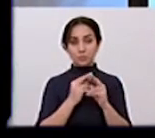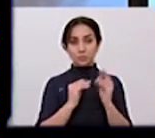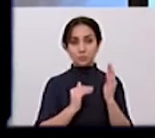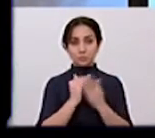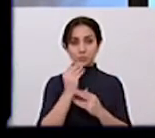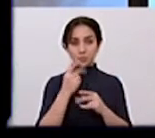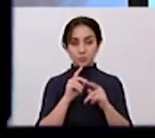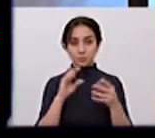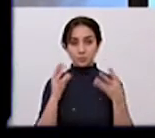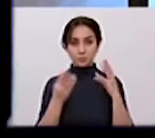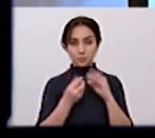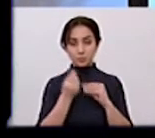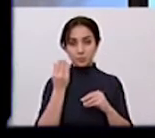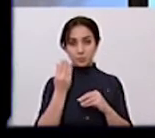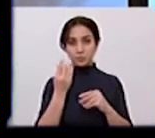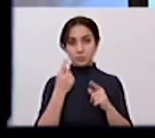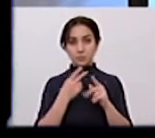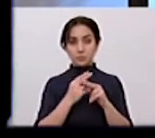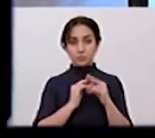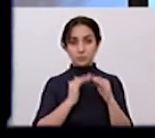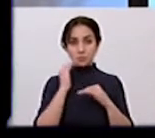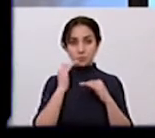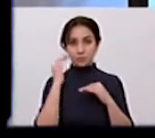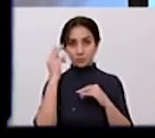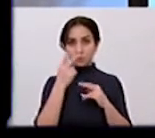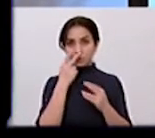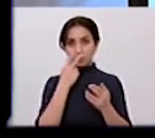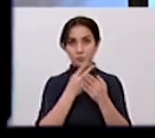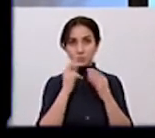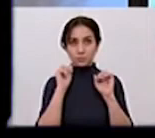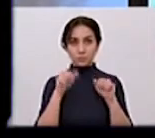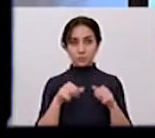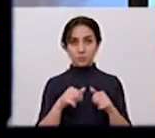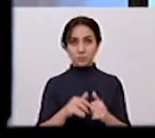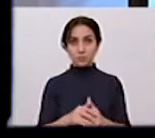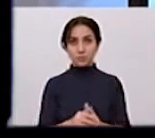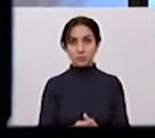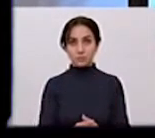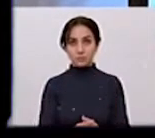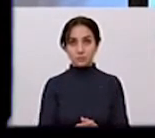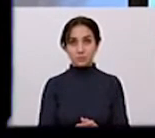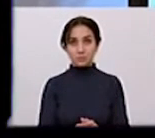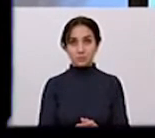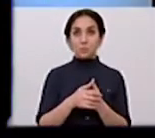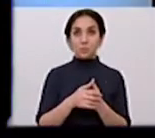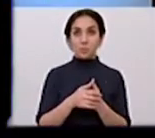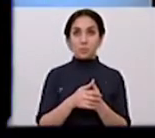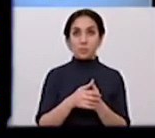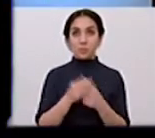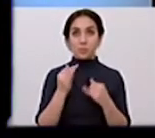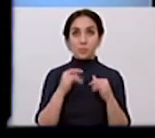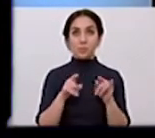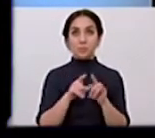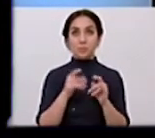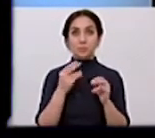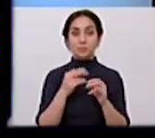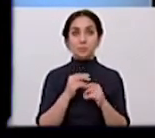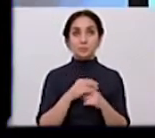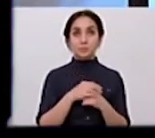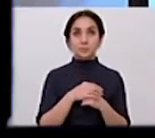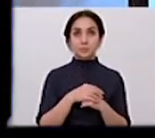bir natijaga, yuqori bir o'sha pog'onaga o'tganligini biz kuzatishimiz mumkin ekan. Shuning bilan